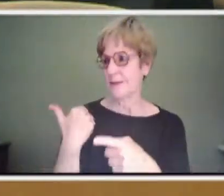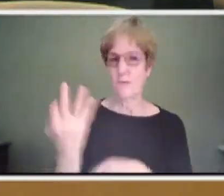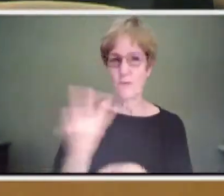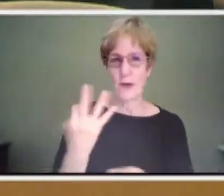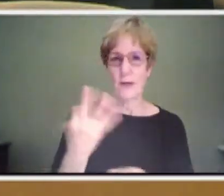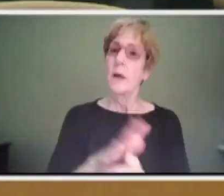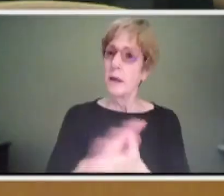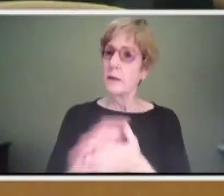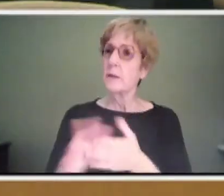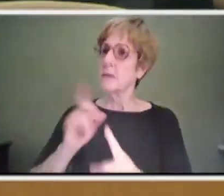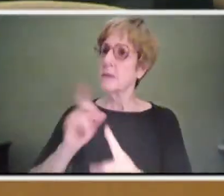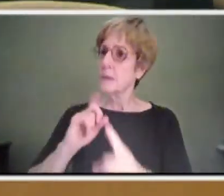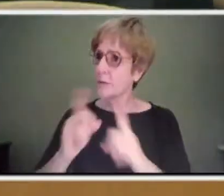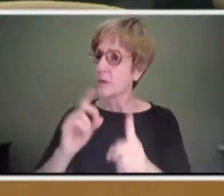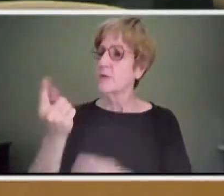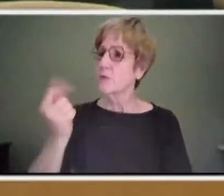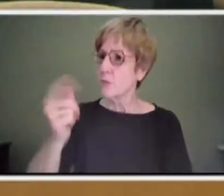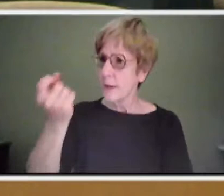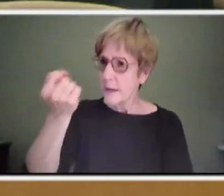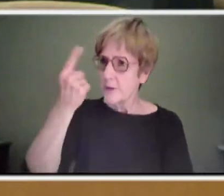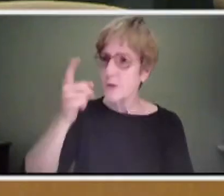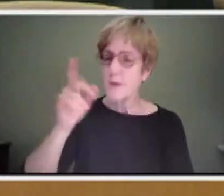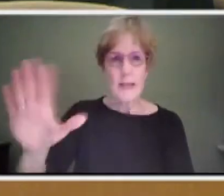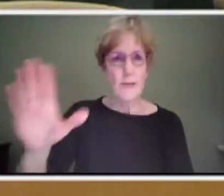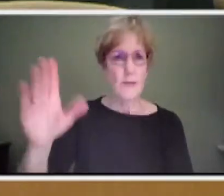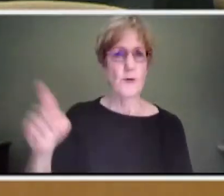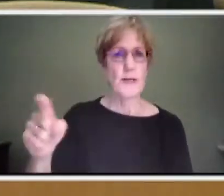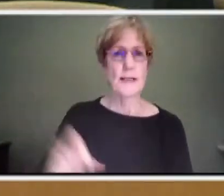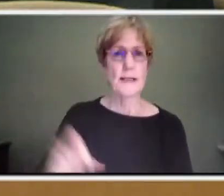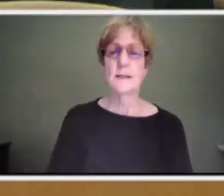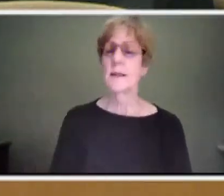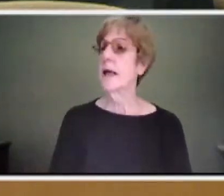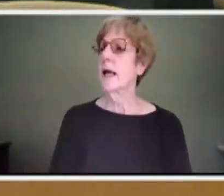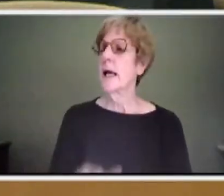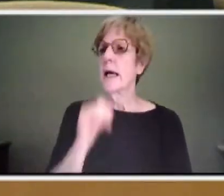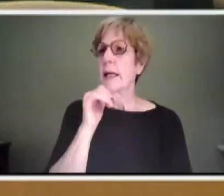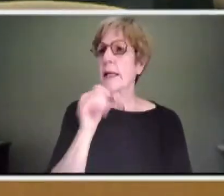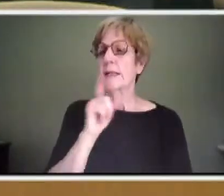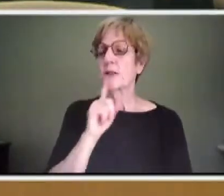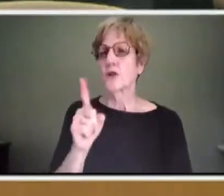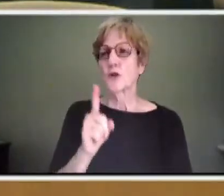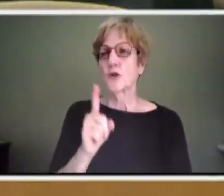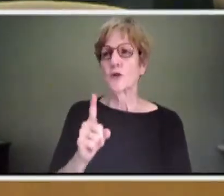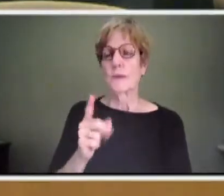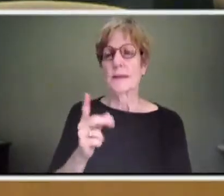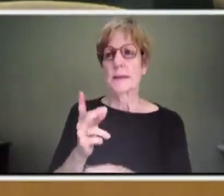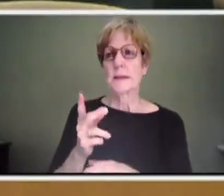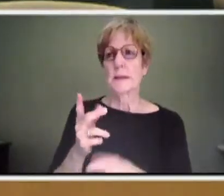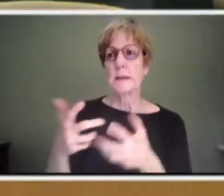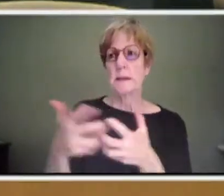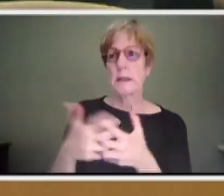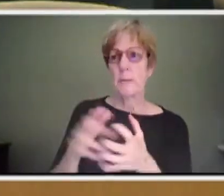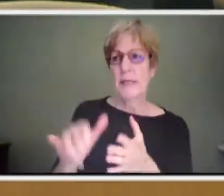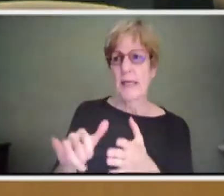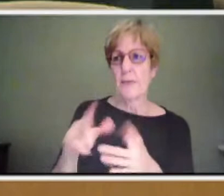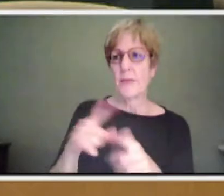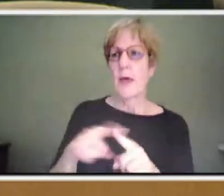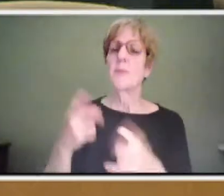conversation and tried to understand what their needs are. Not sure that we can accommodate that, but we will continue to have some conversation with